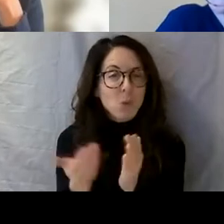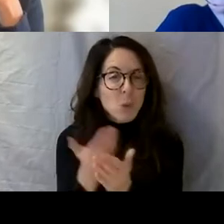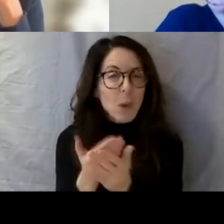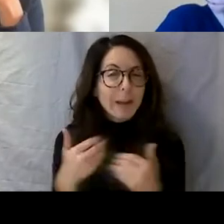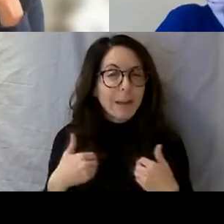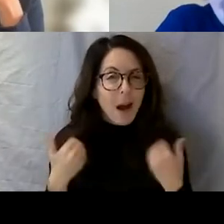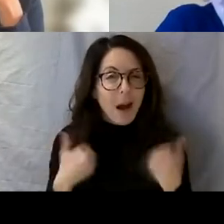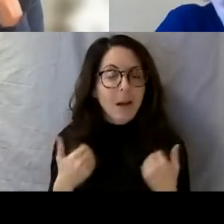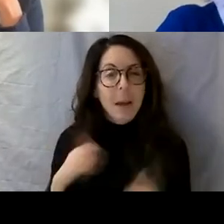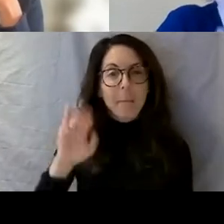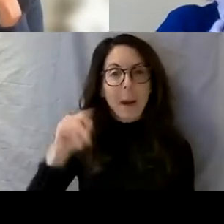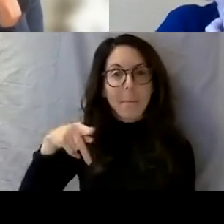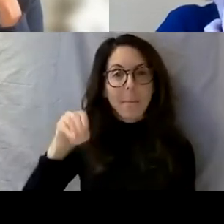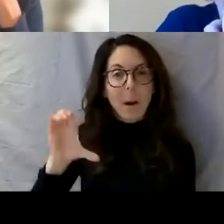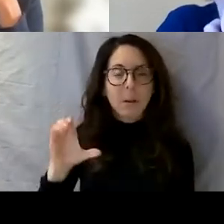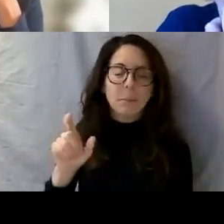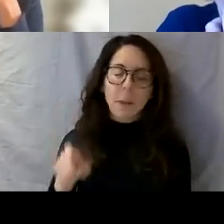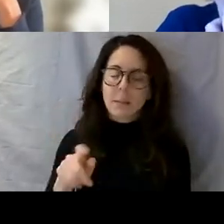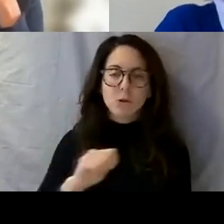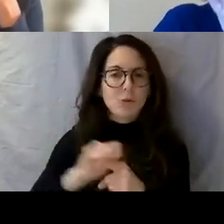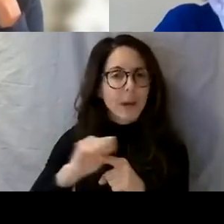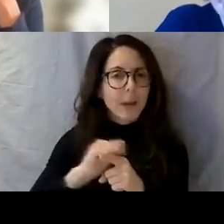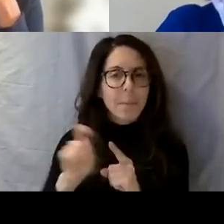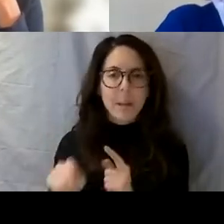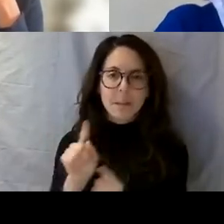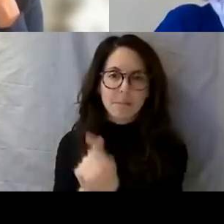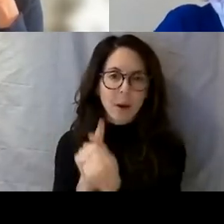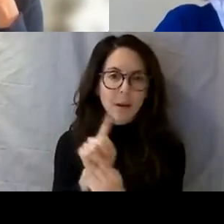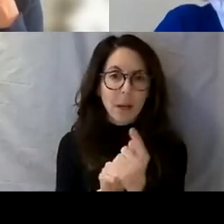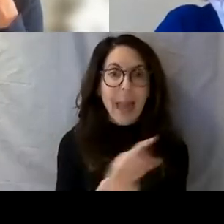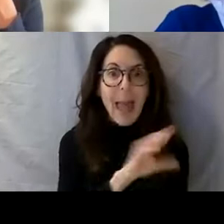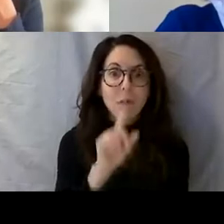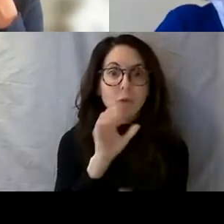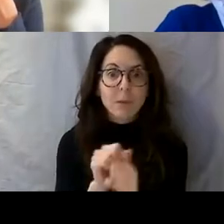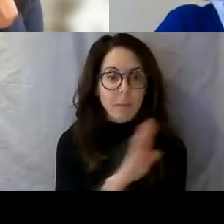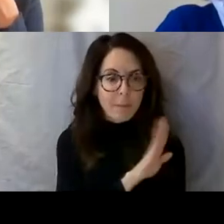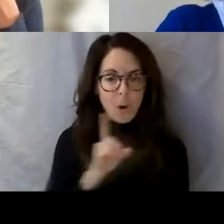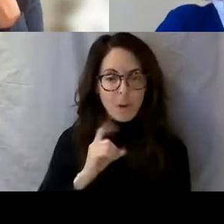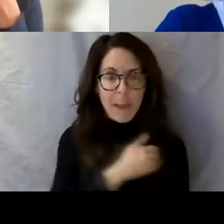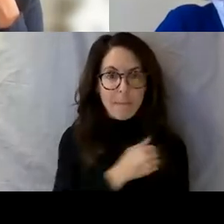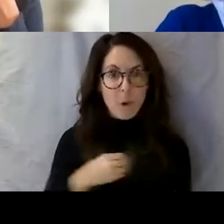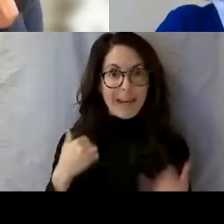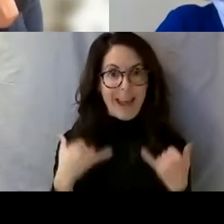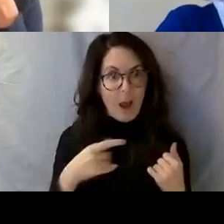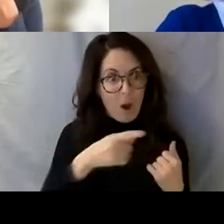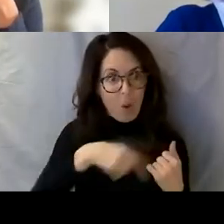I think there needs to be training and mentors and actual board members now willing